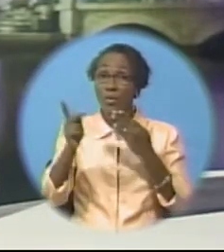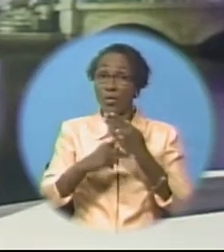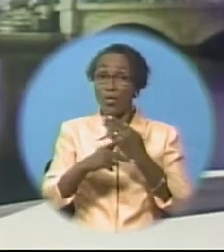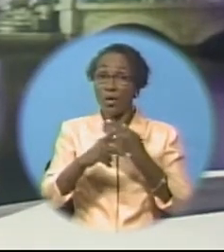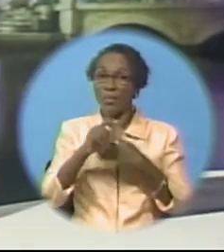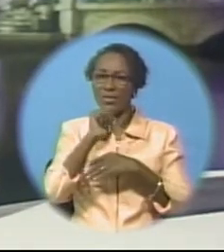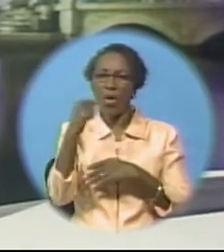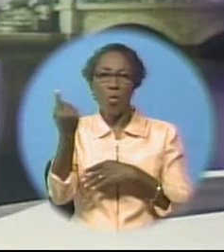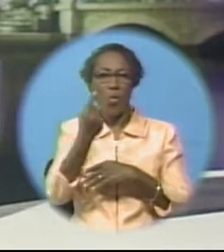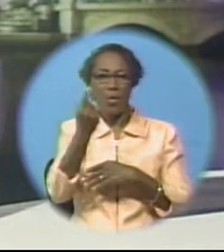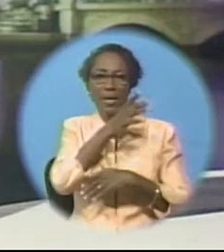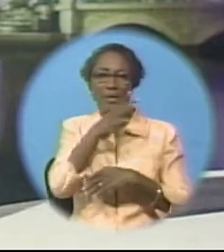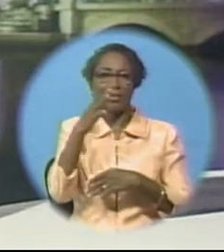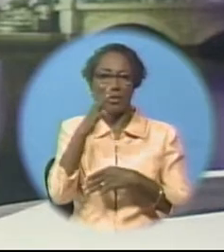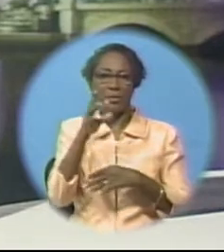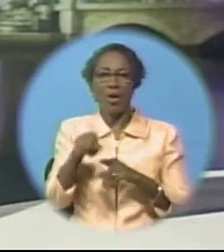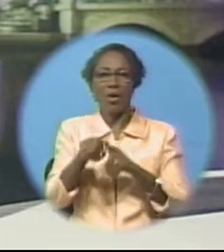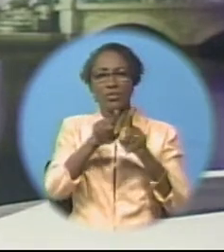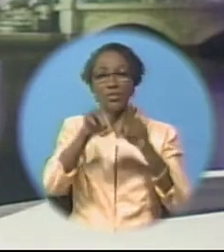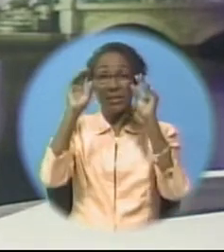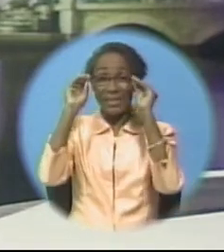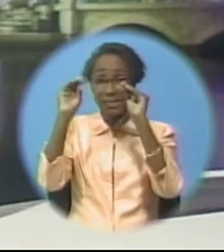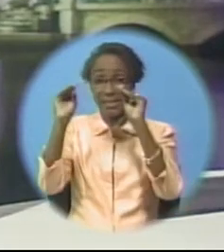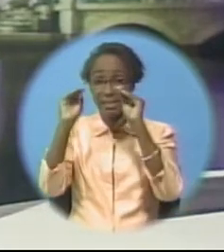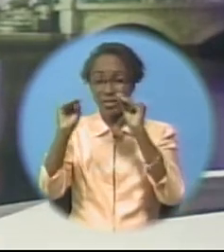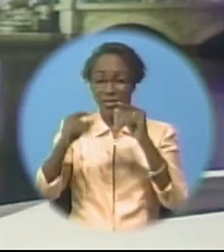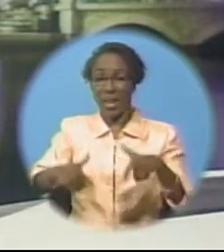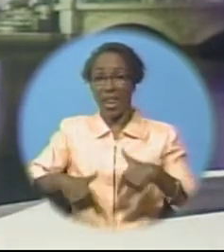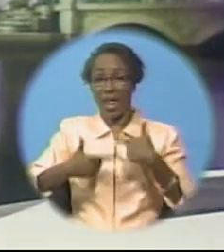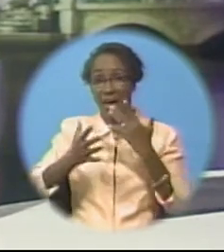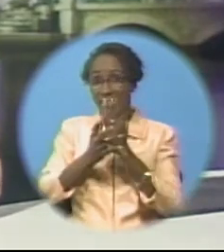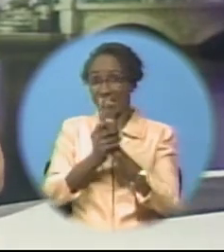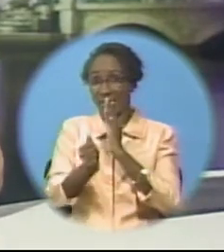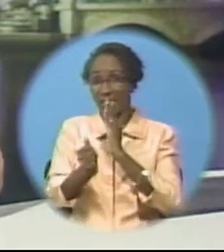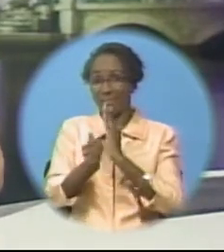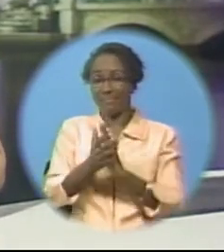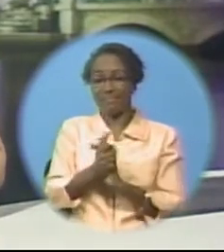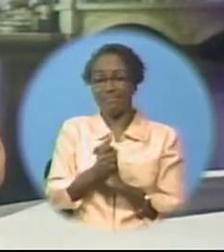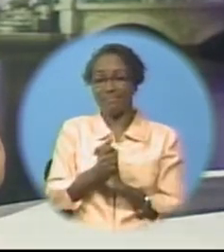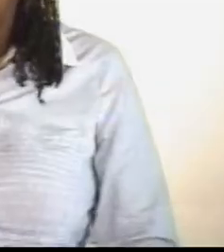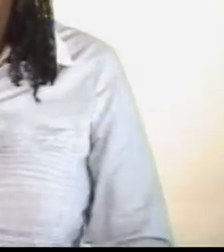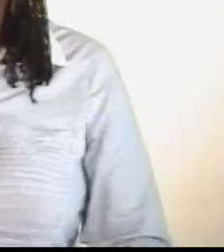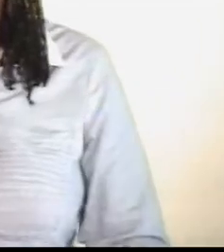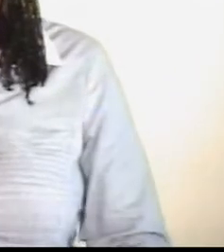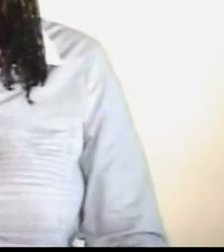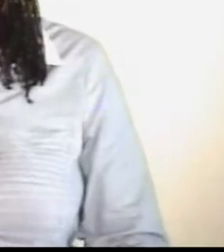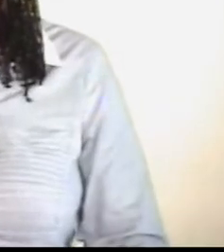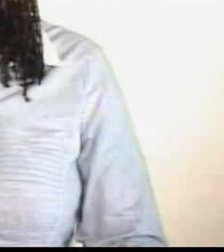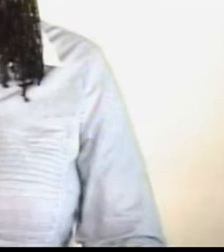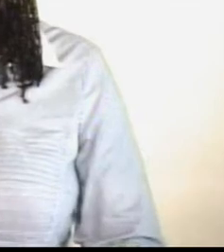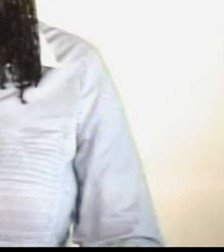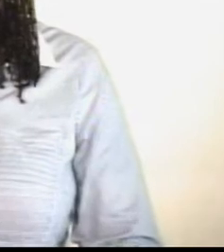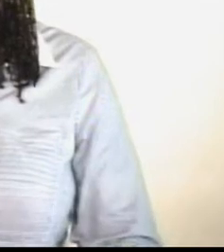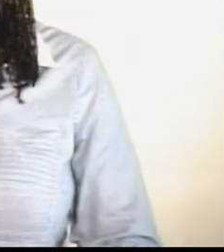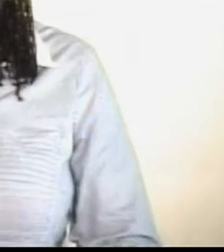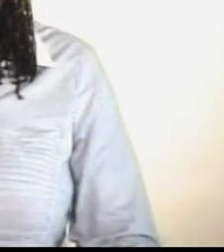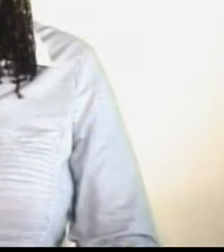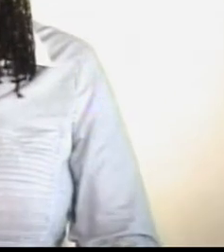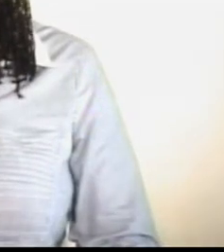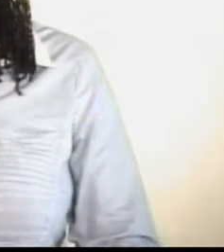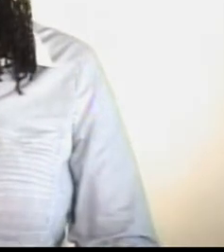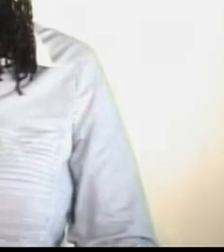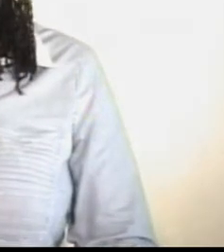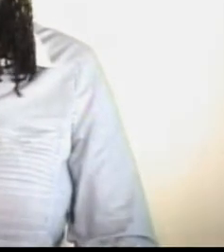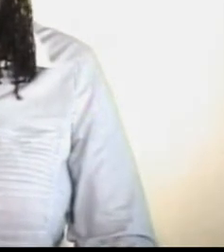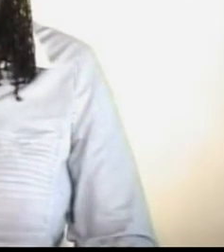about agriculture, but also teaching the participants life skills. Apart from the knowledge which will be given by the skilled